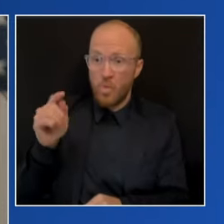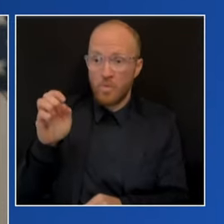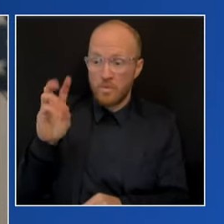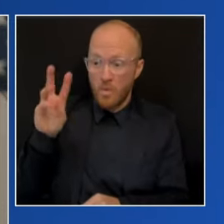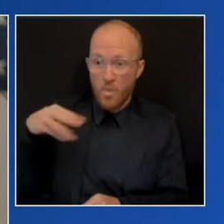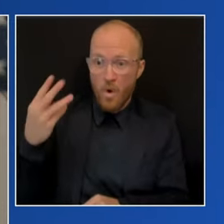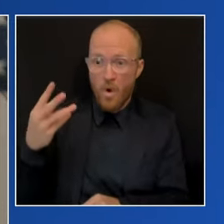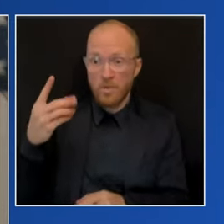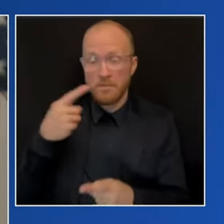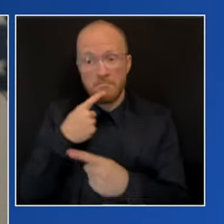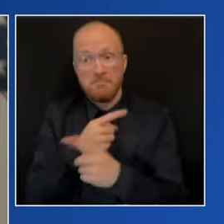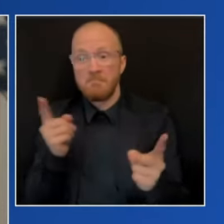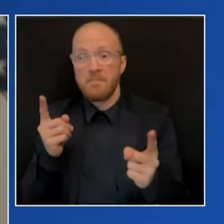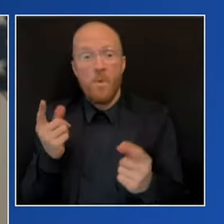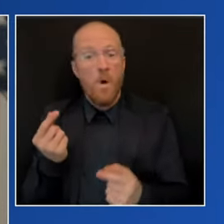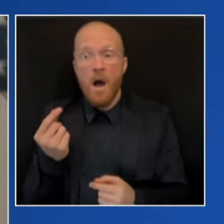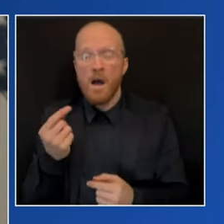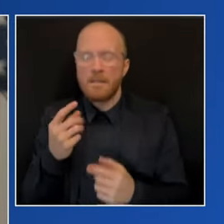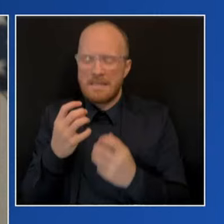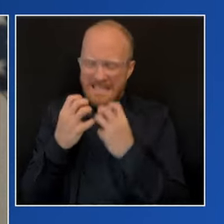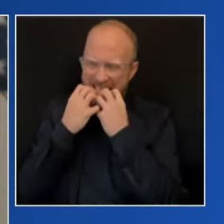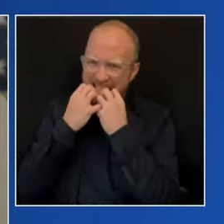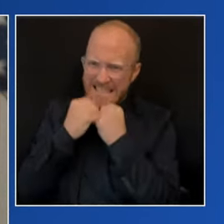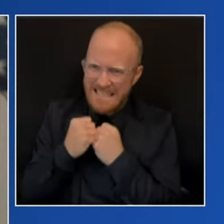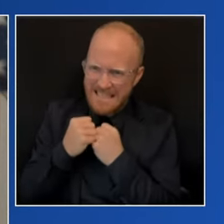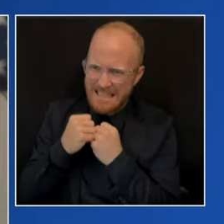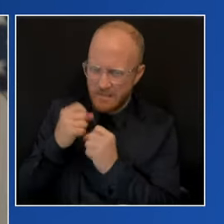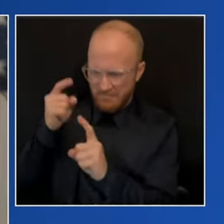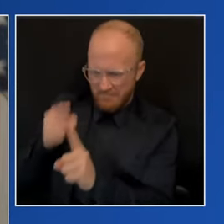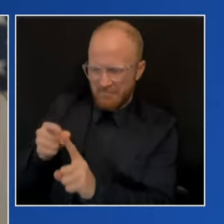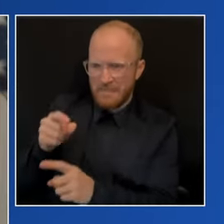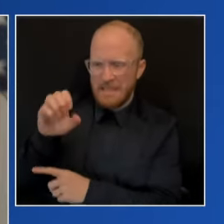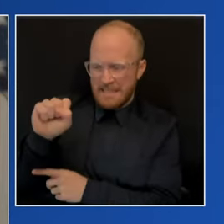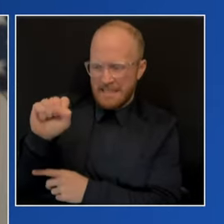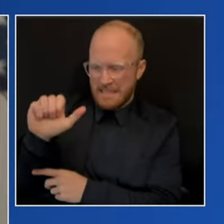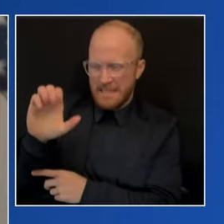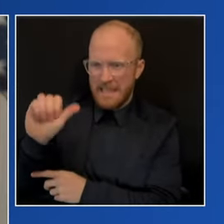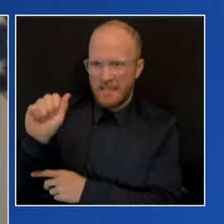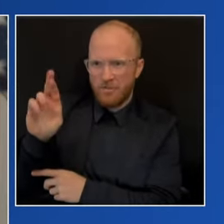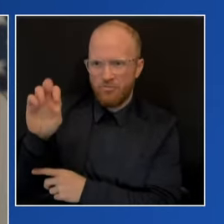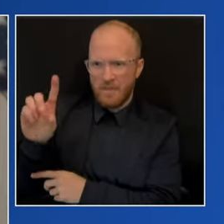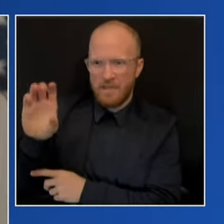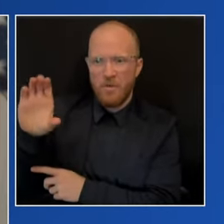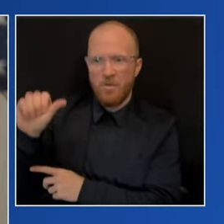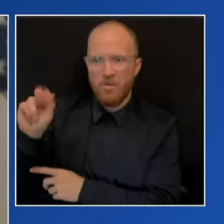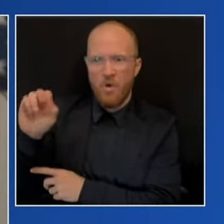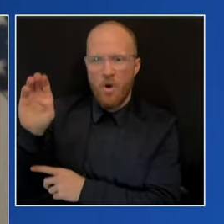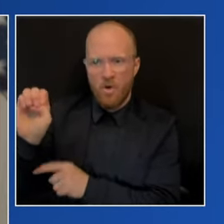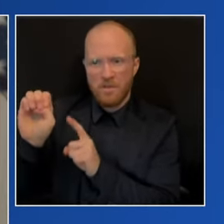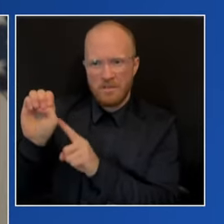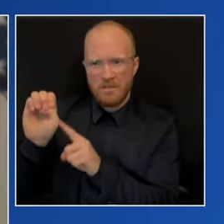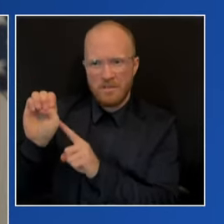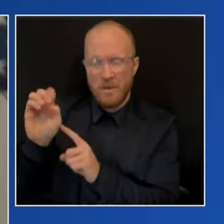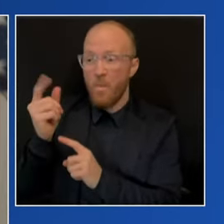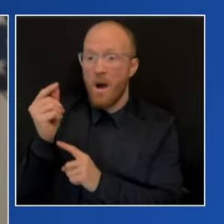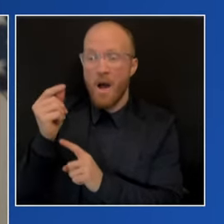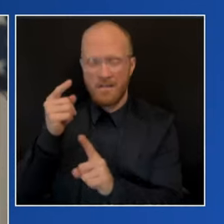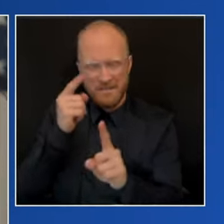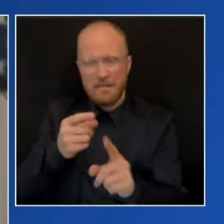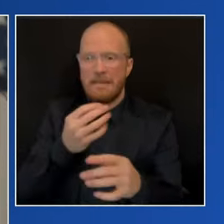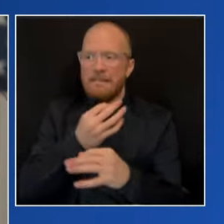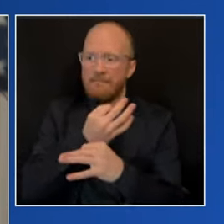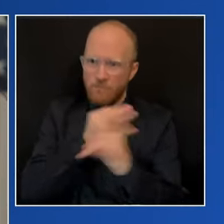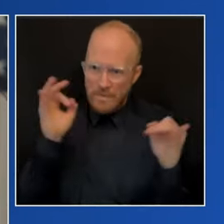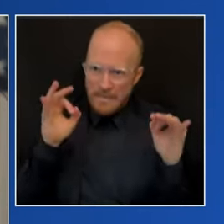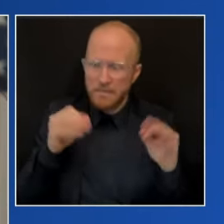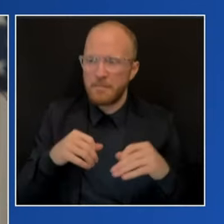nothing less than a sacred cause. That was the phrase he used, a sacred cause. Freedom, liberty,